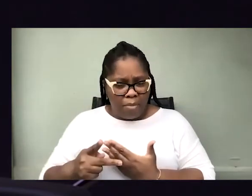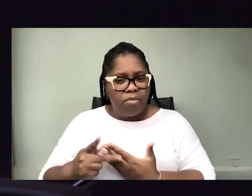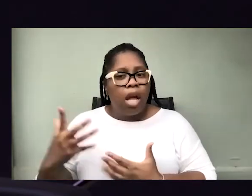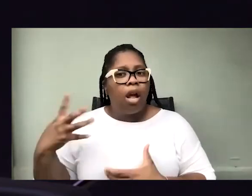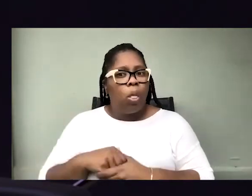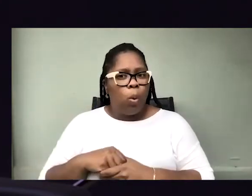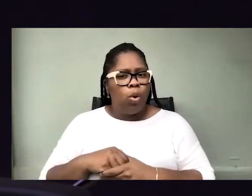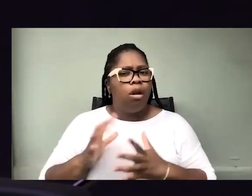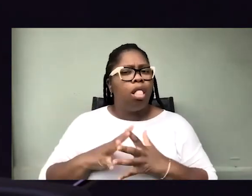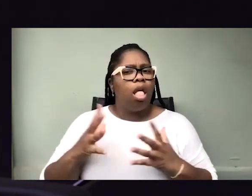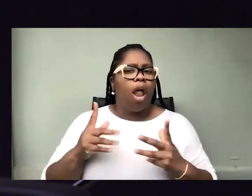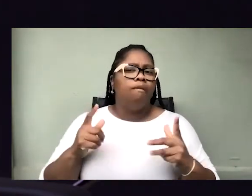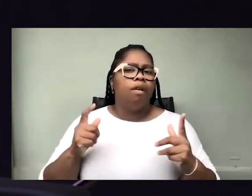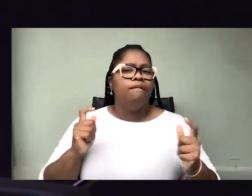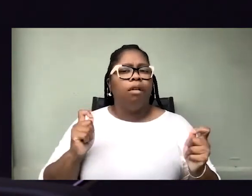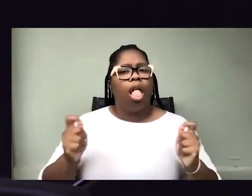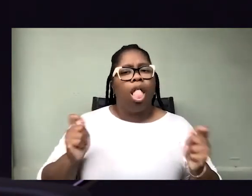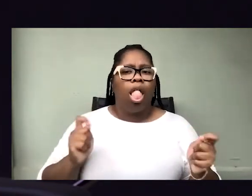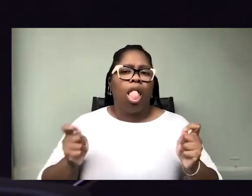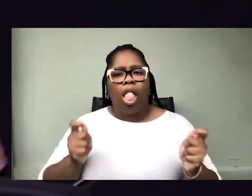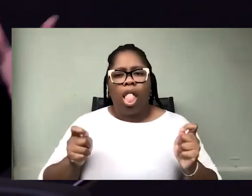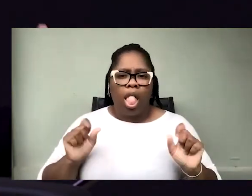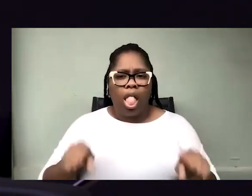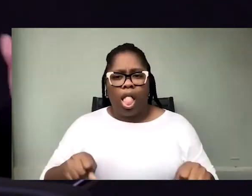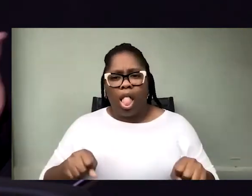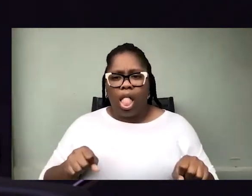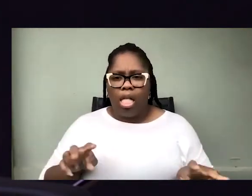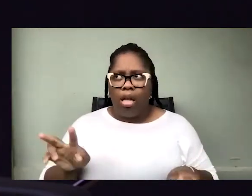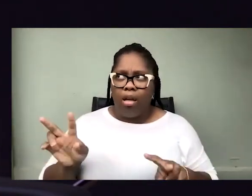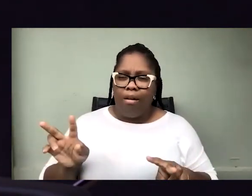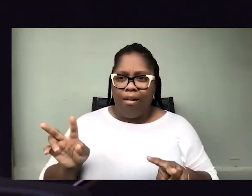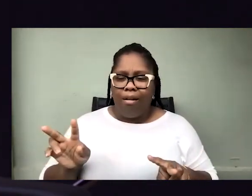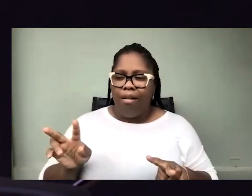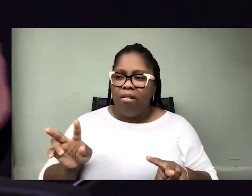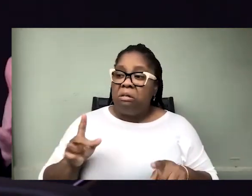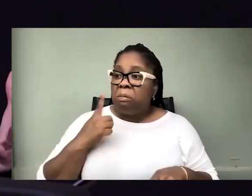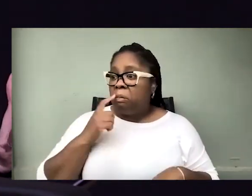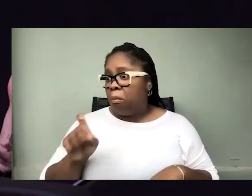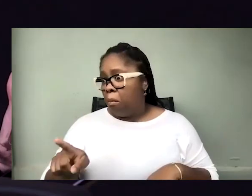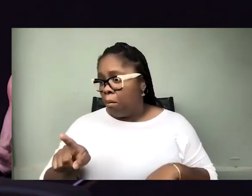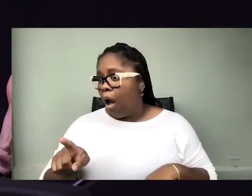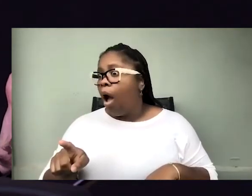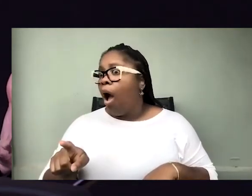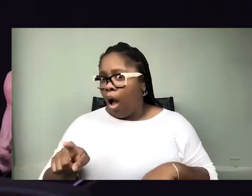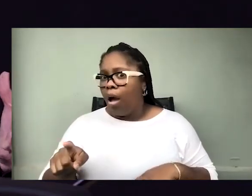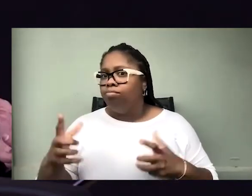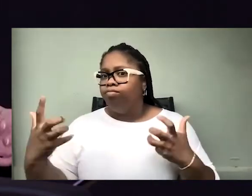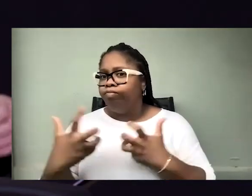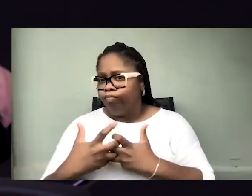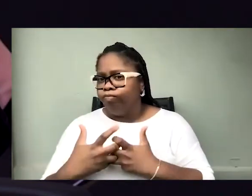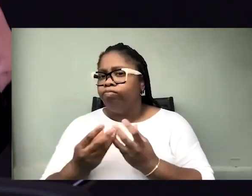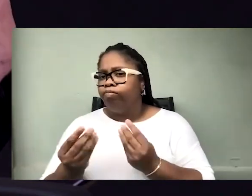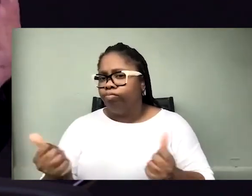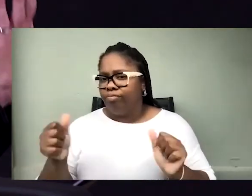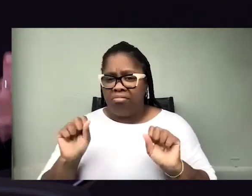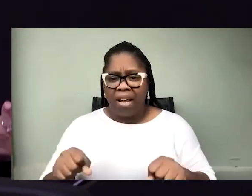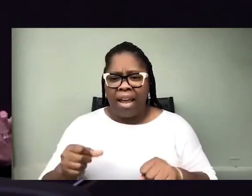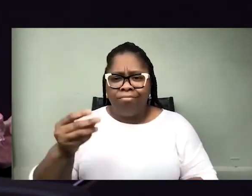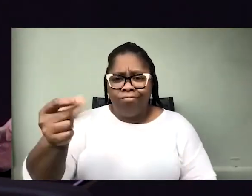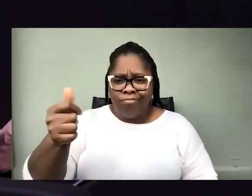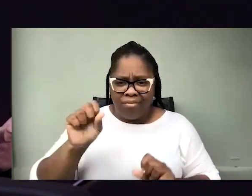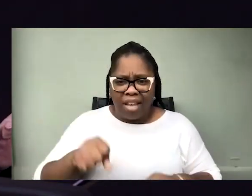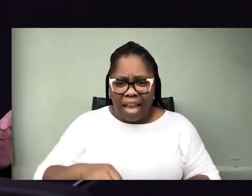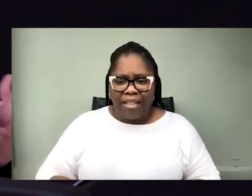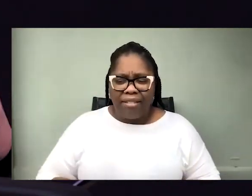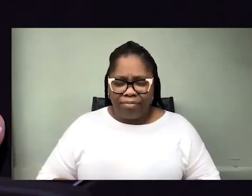of flexibility. So we could really see the need, meet the need, and it happened that quickly. The funding that